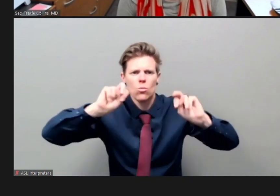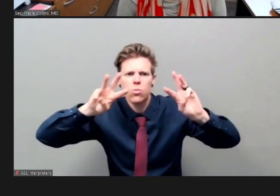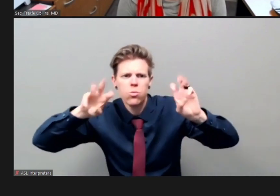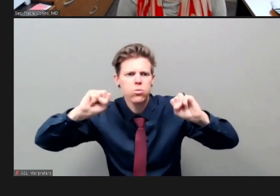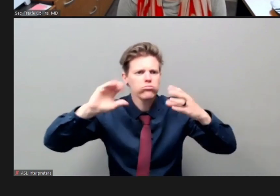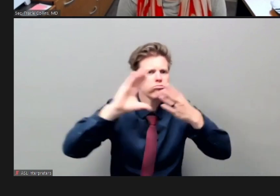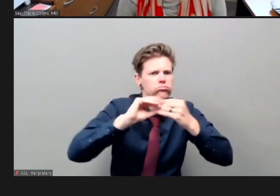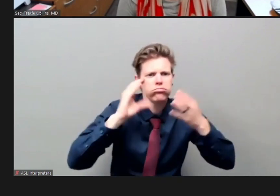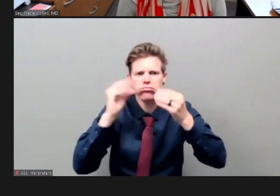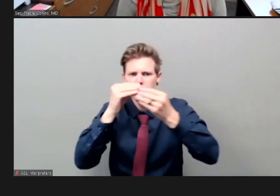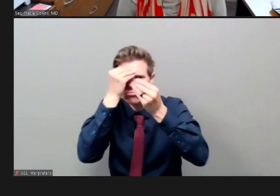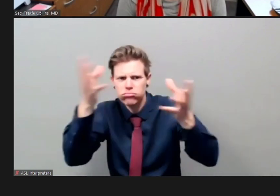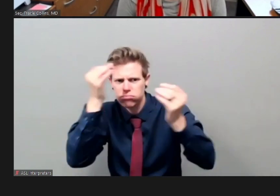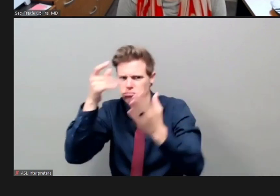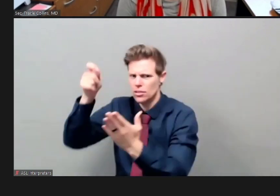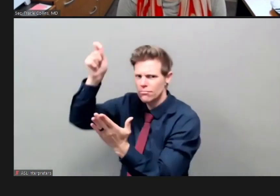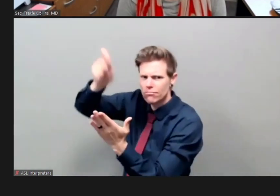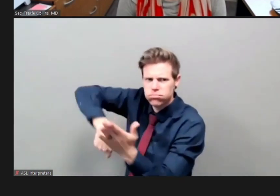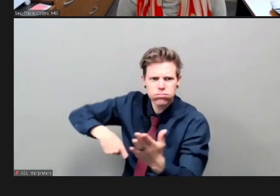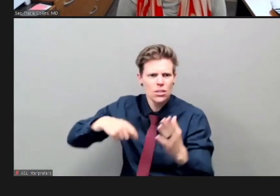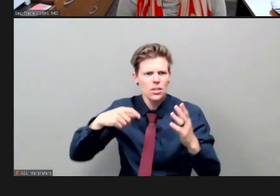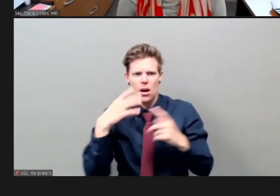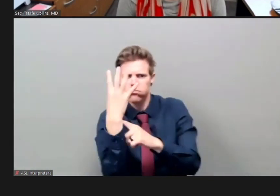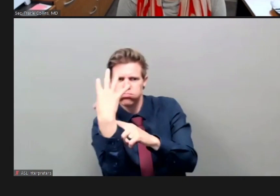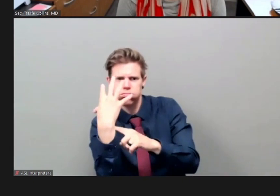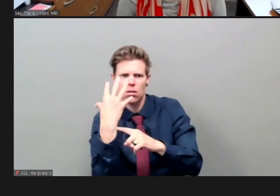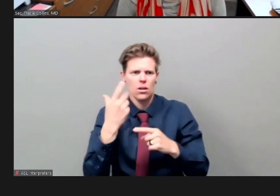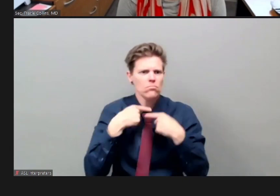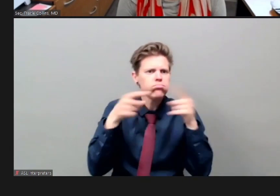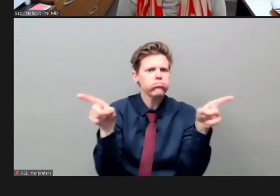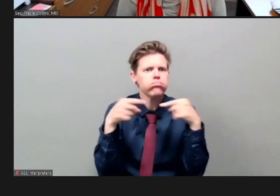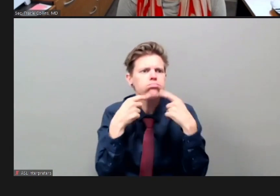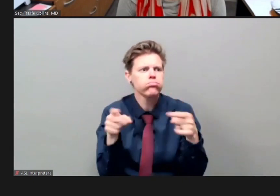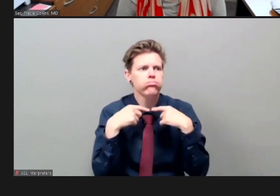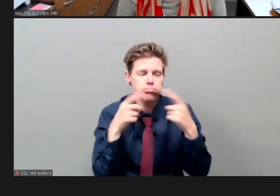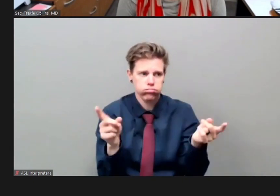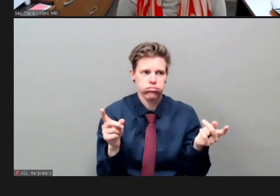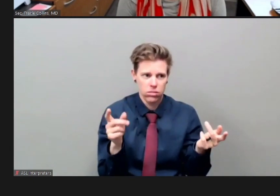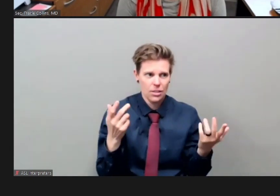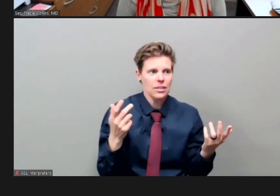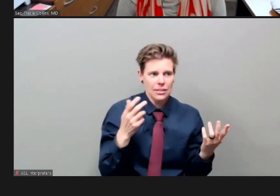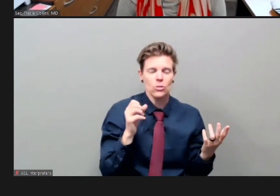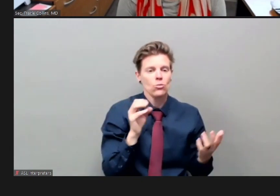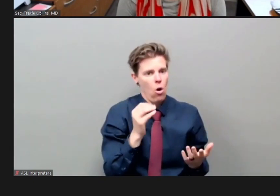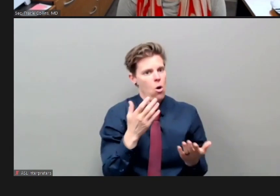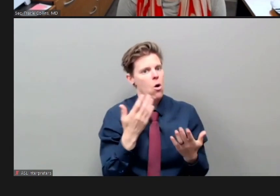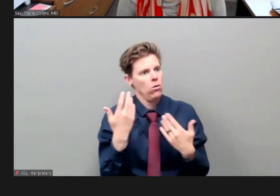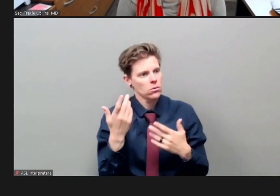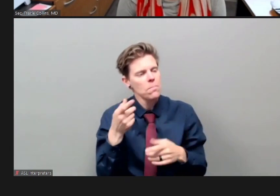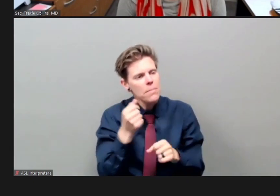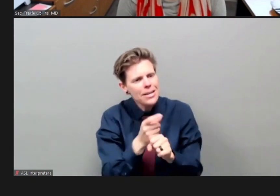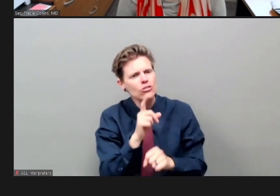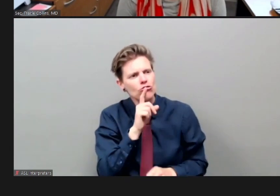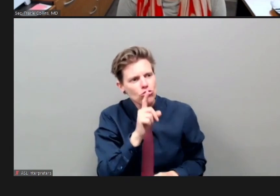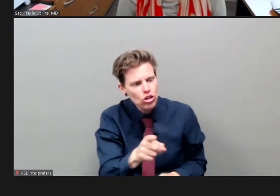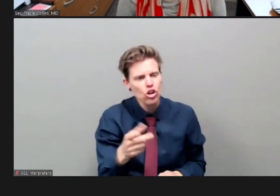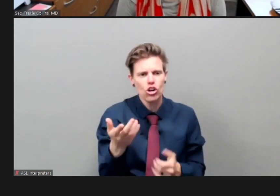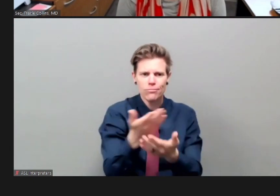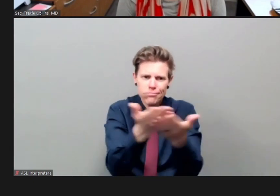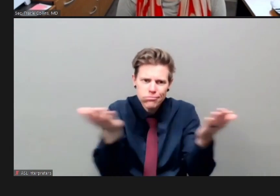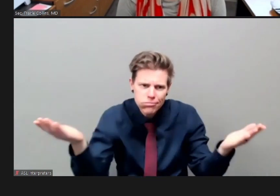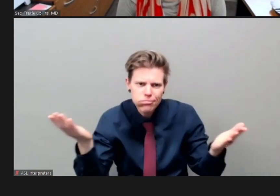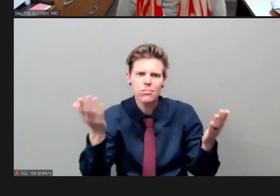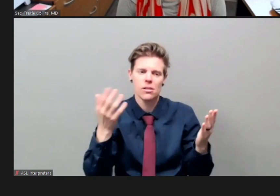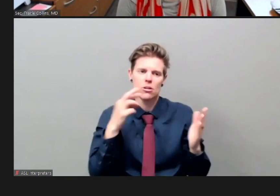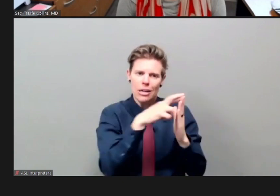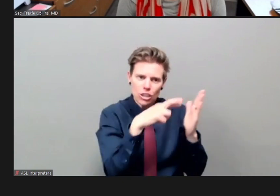an individual in a community who couldn't get registered or had an issue or has hesitancy for one reason or another, and we can